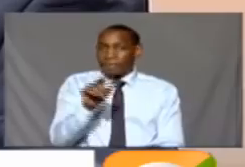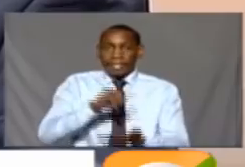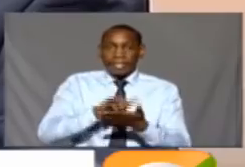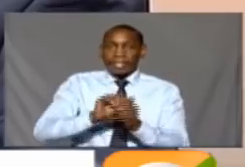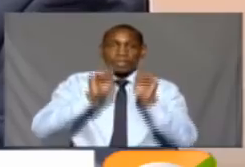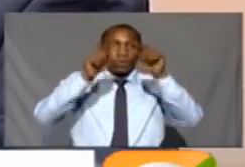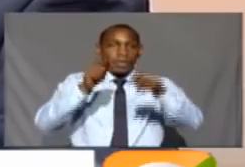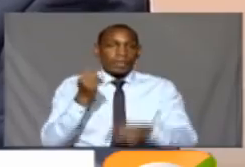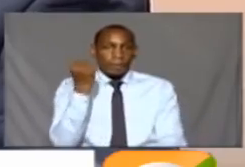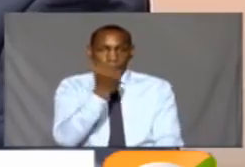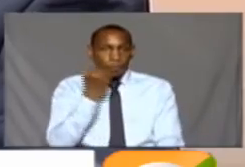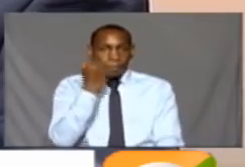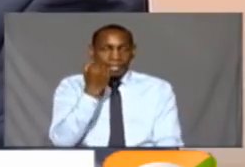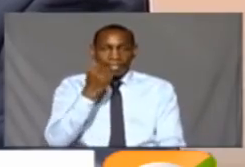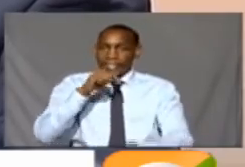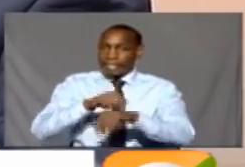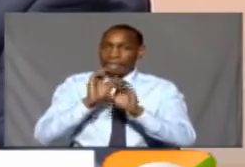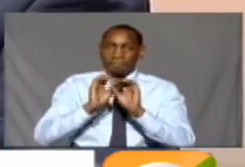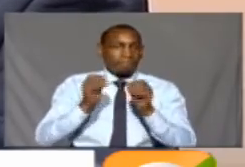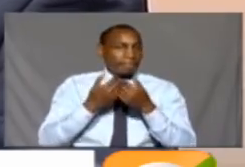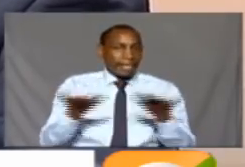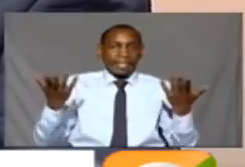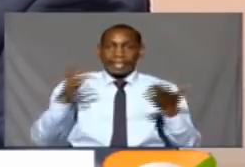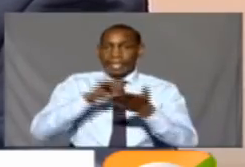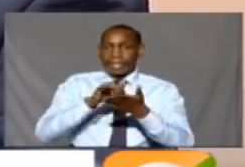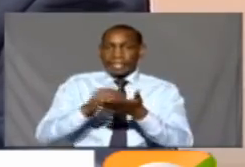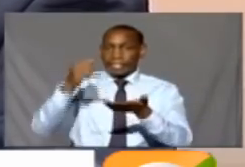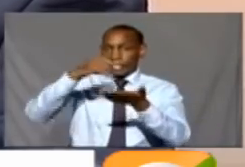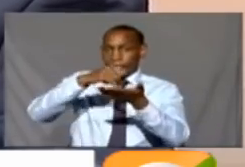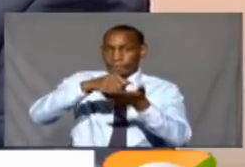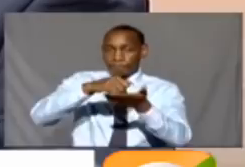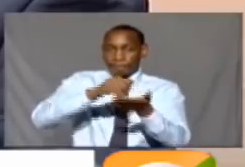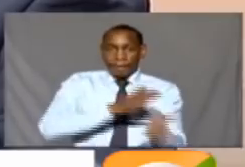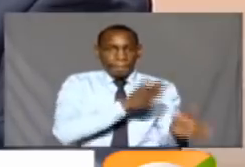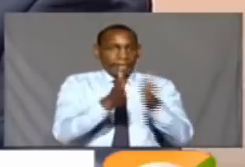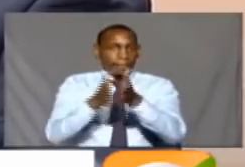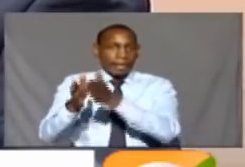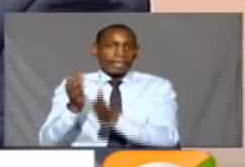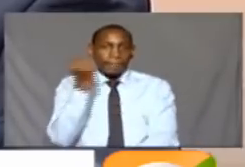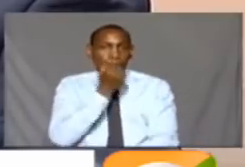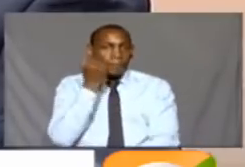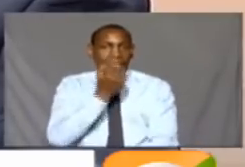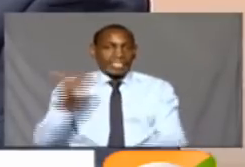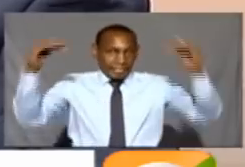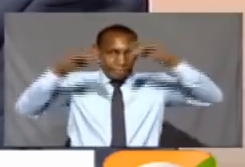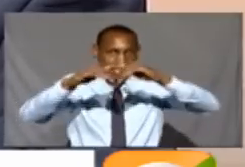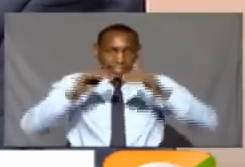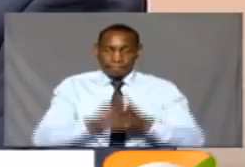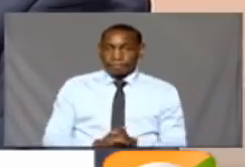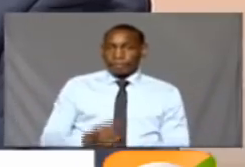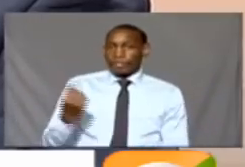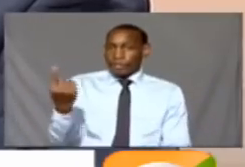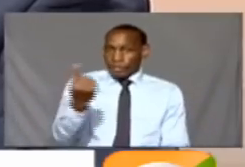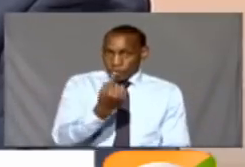Mumias. At no time did we get involved in the arrangement of the Mumias meeting. The only thing